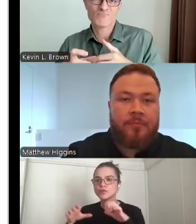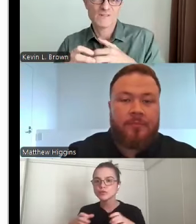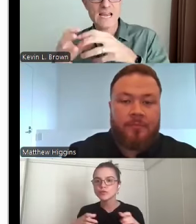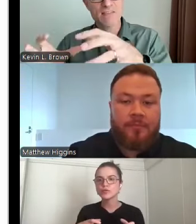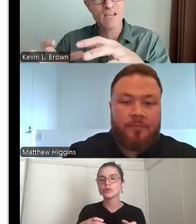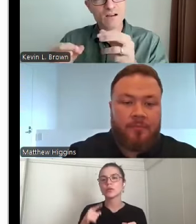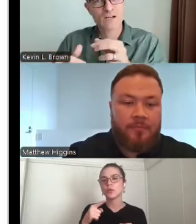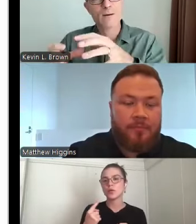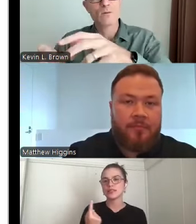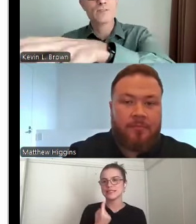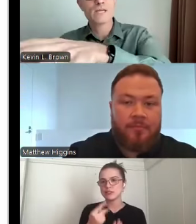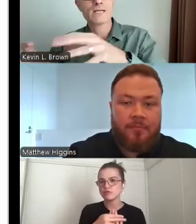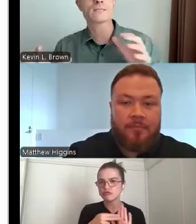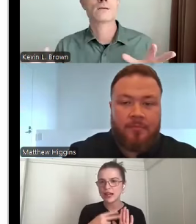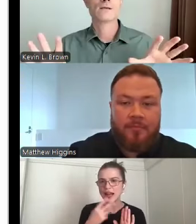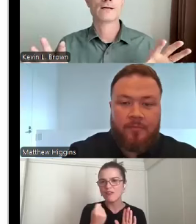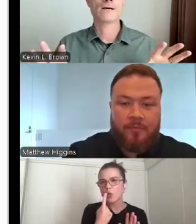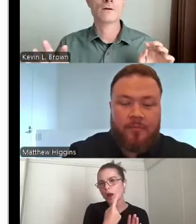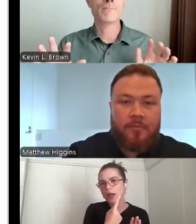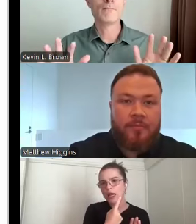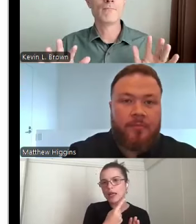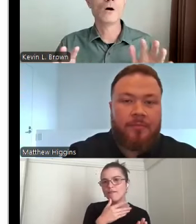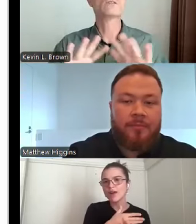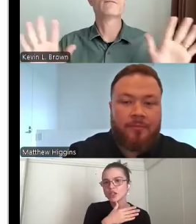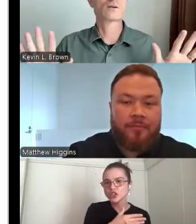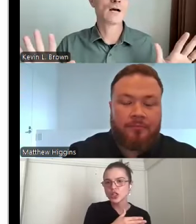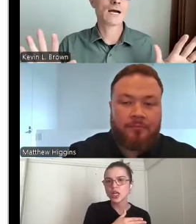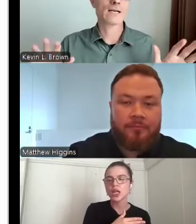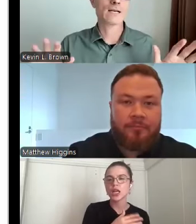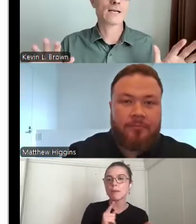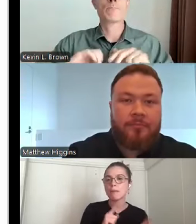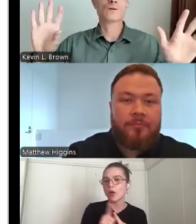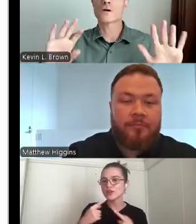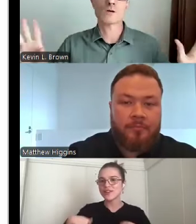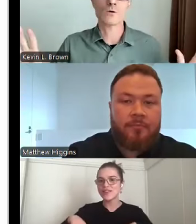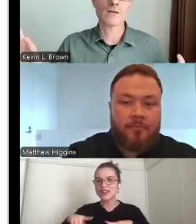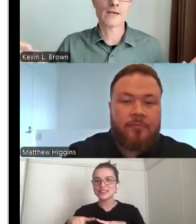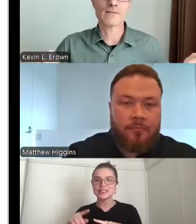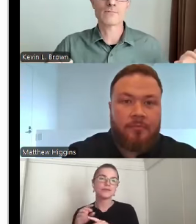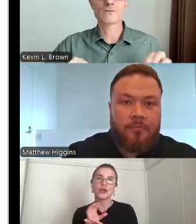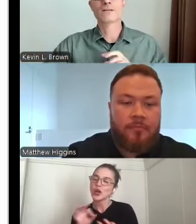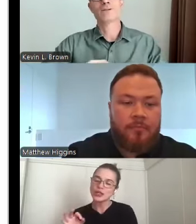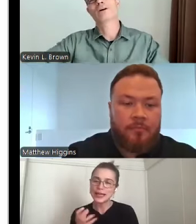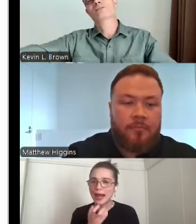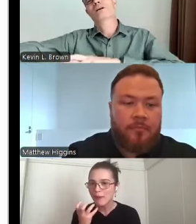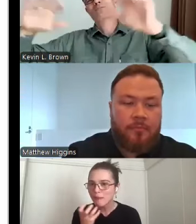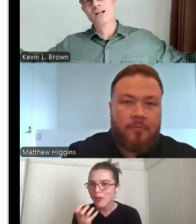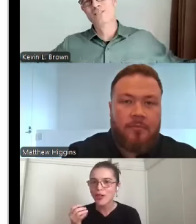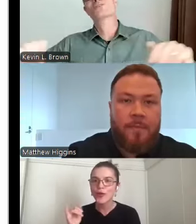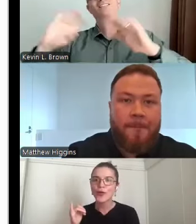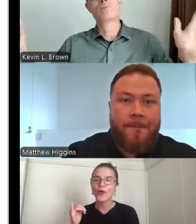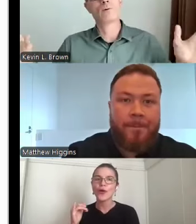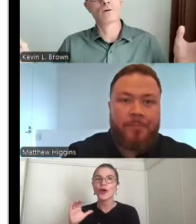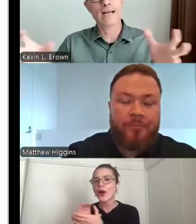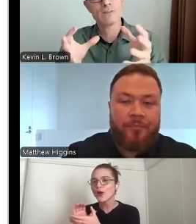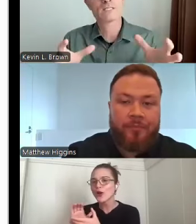does a thing or a couple of things. Most of us are not Apple or Coca-Cola that has lots of products for